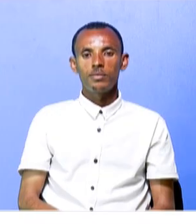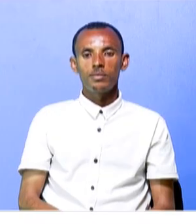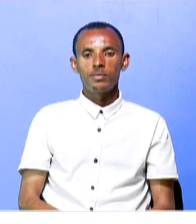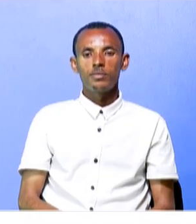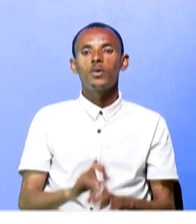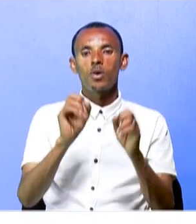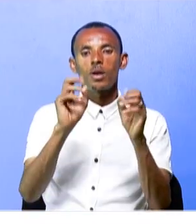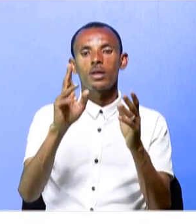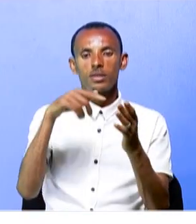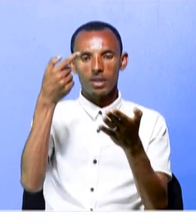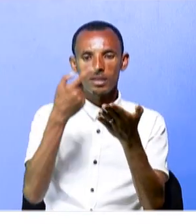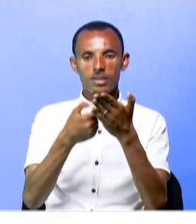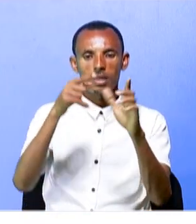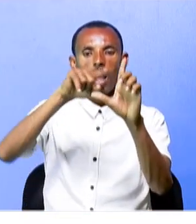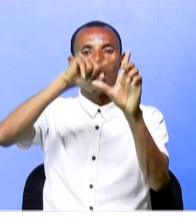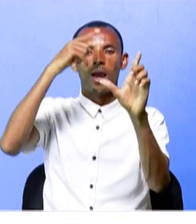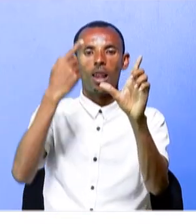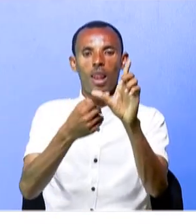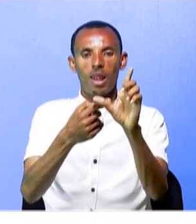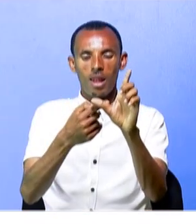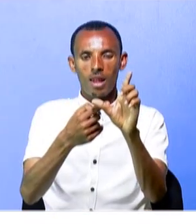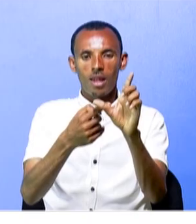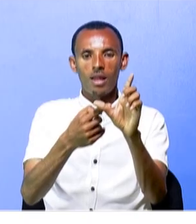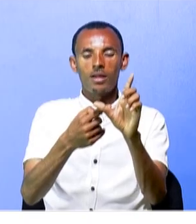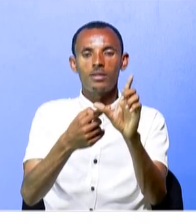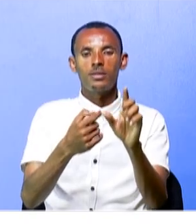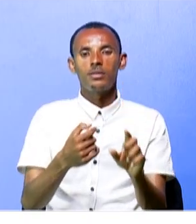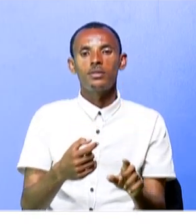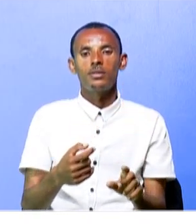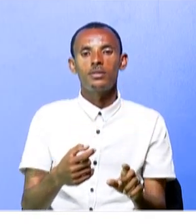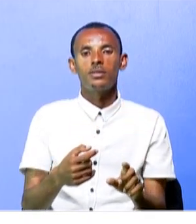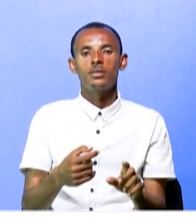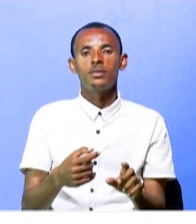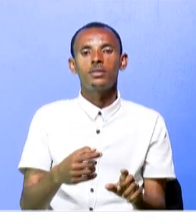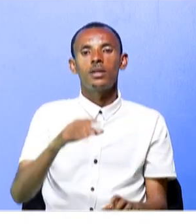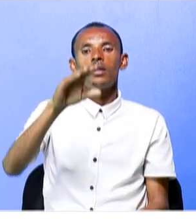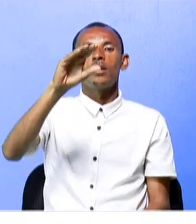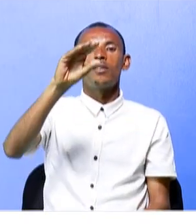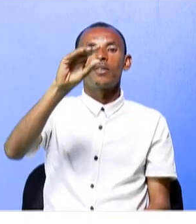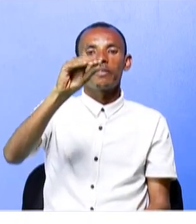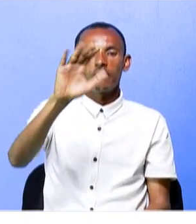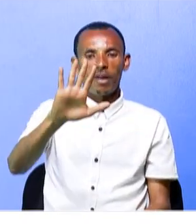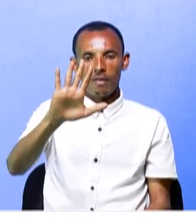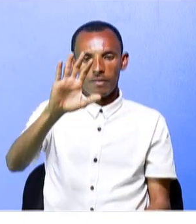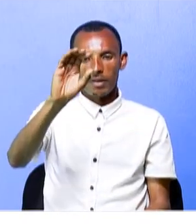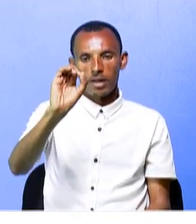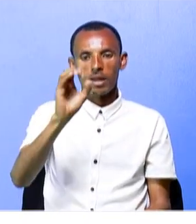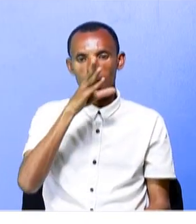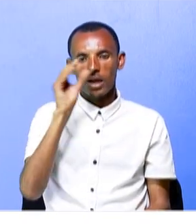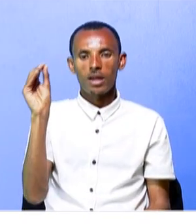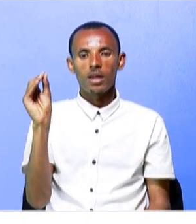okay, say this angle is, say this is 55 degree and this